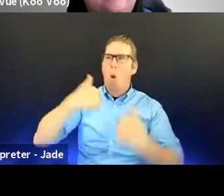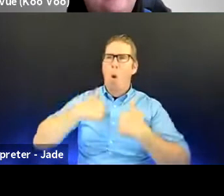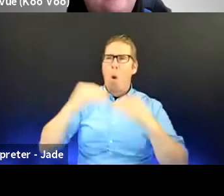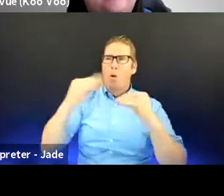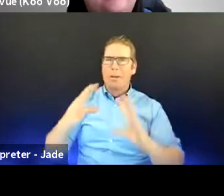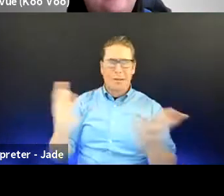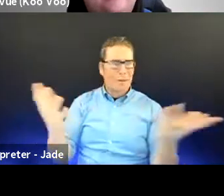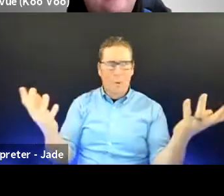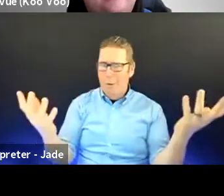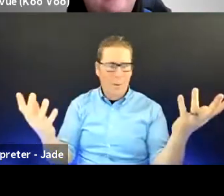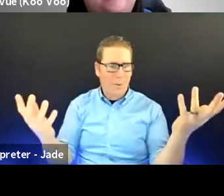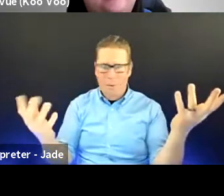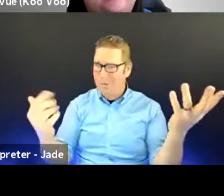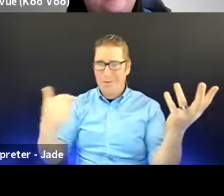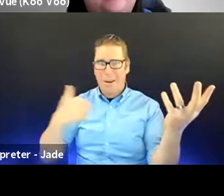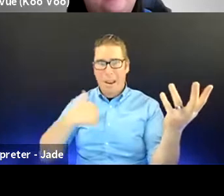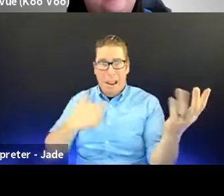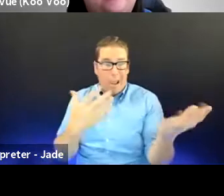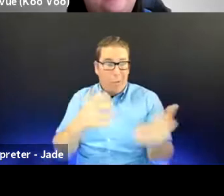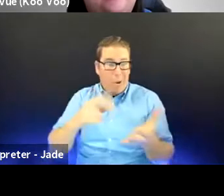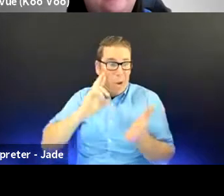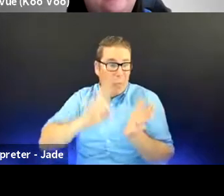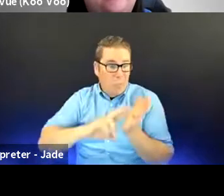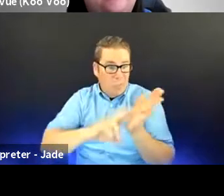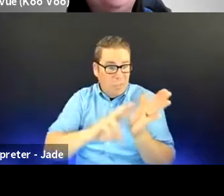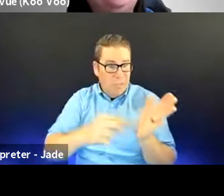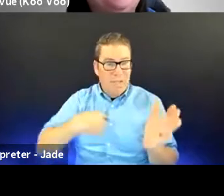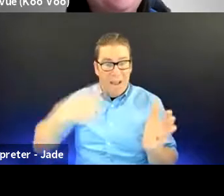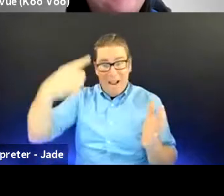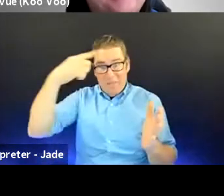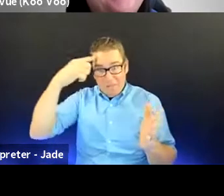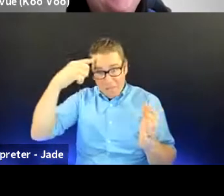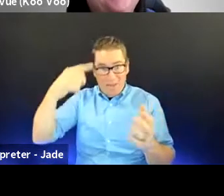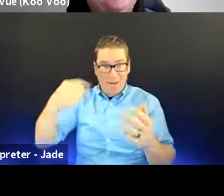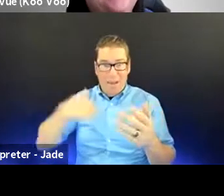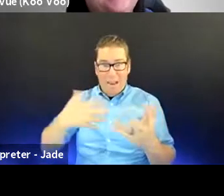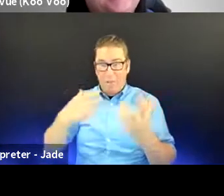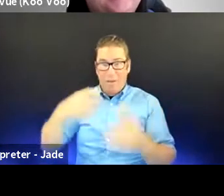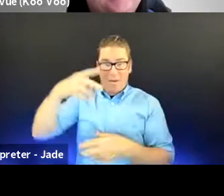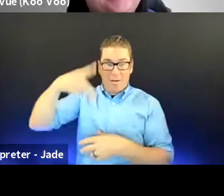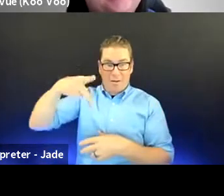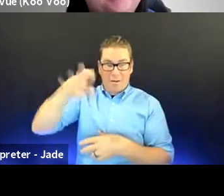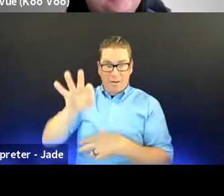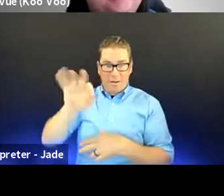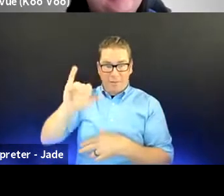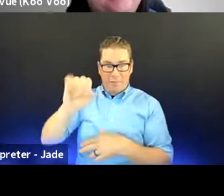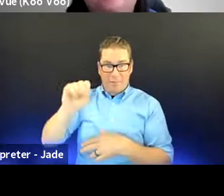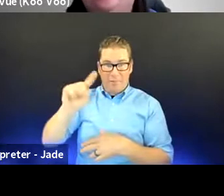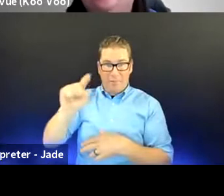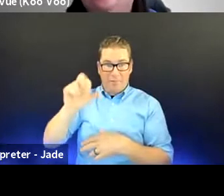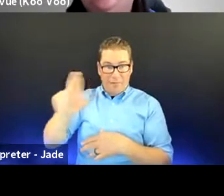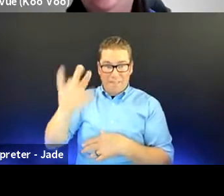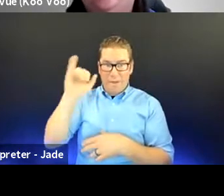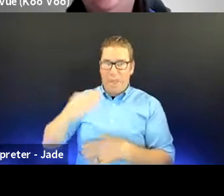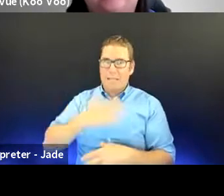ever thought. I was hoping to do research. My dream job was to work for Pfizer. For those that know, they are developing the vaccines. That was my dream job.